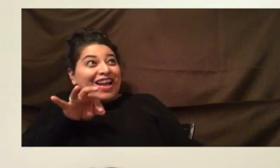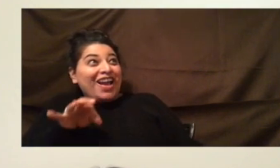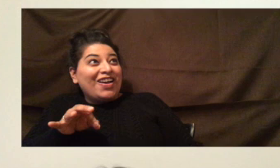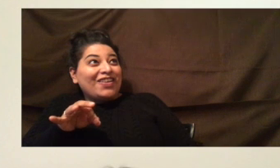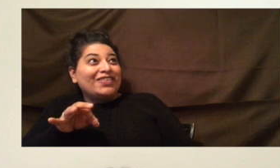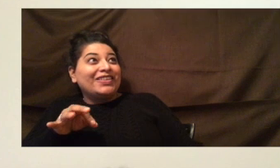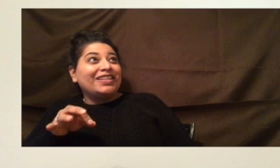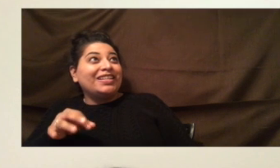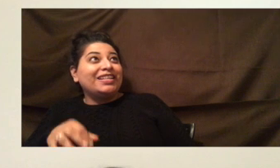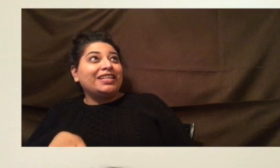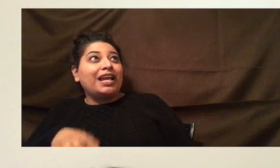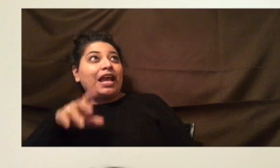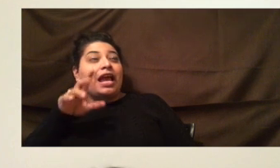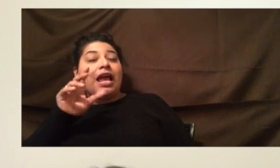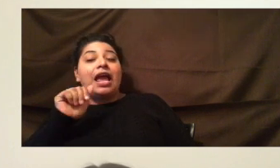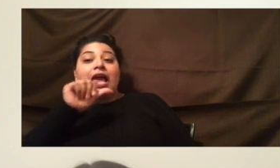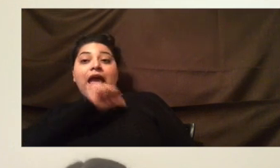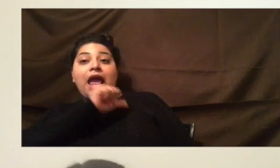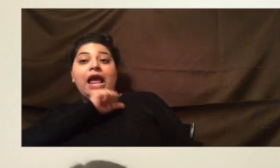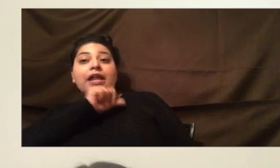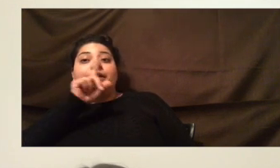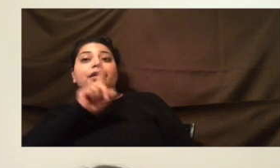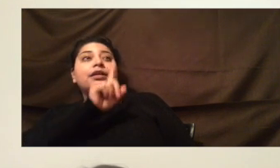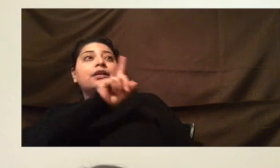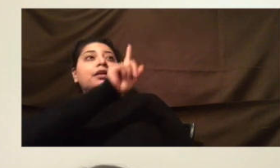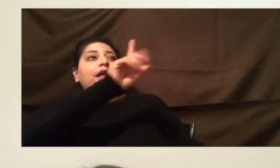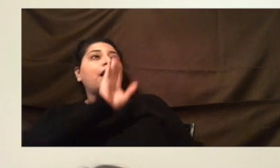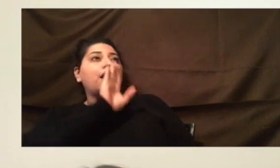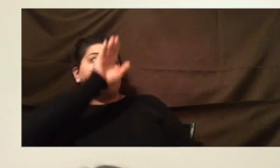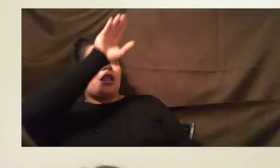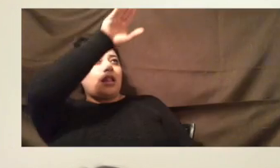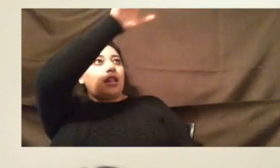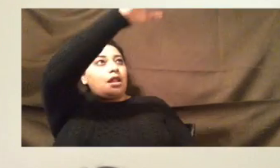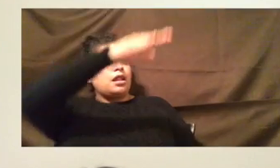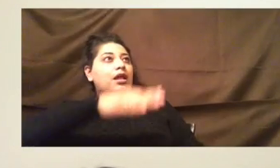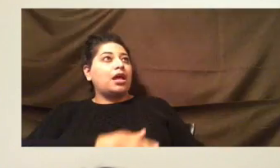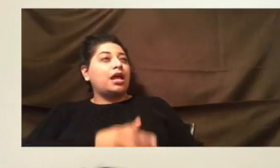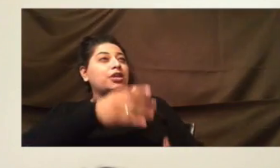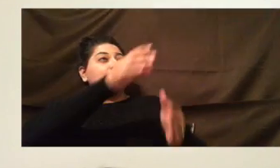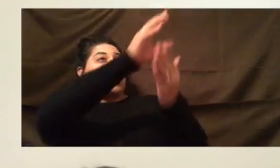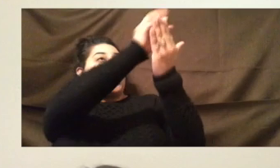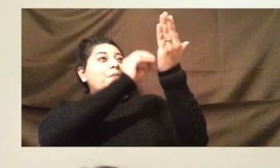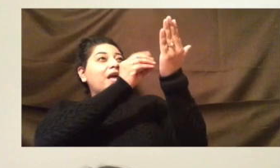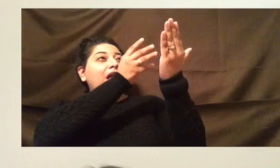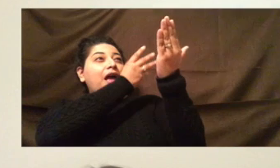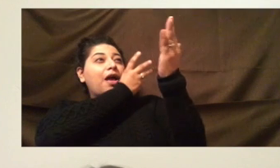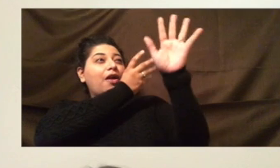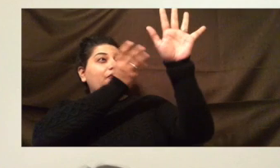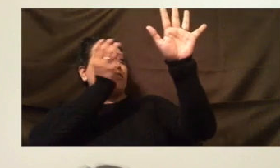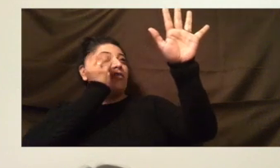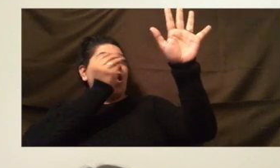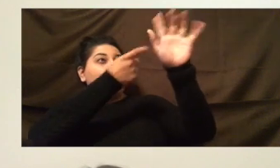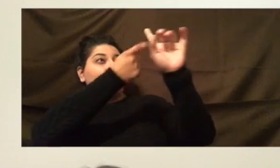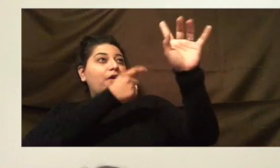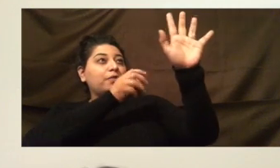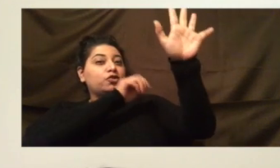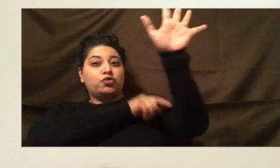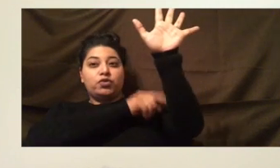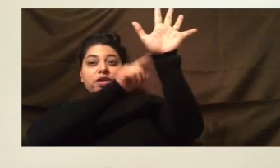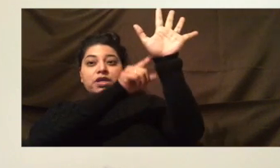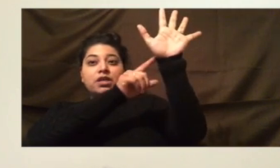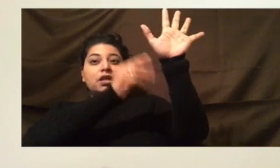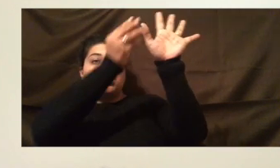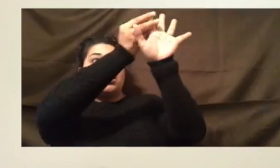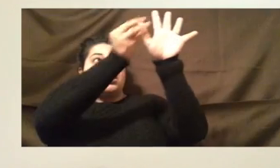found. Annie had gone up to the hilltop. She was busy picking a flower from the magnolia tree.